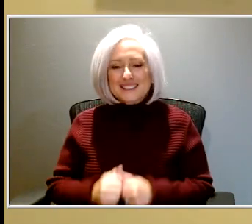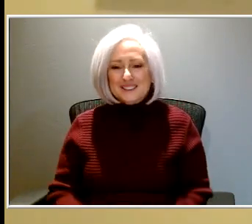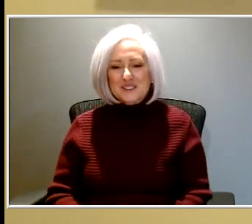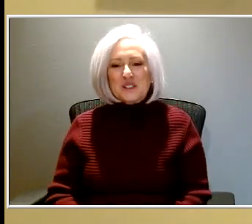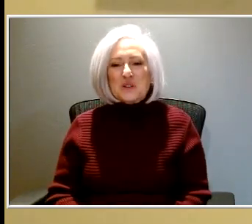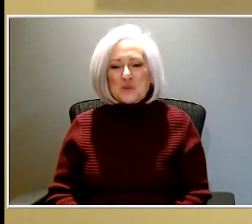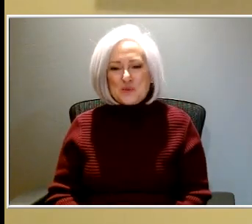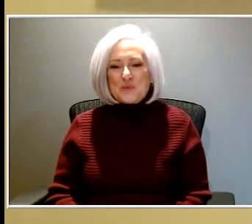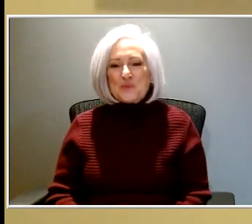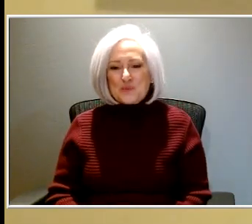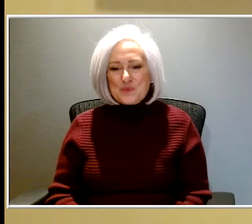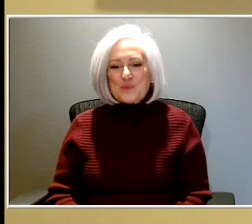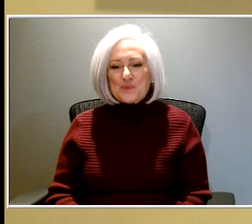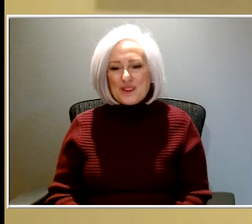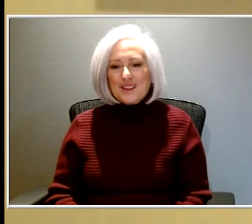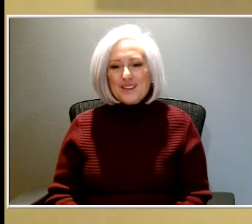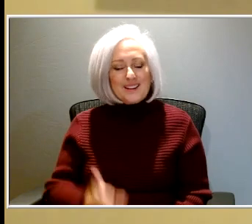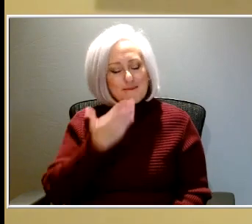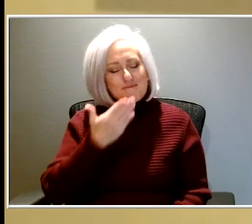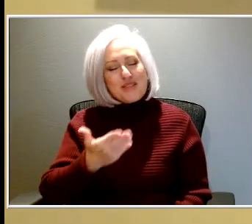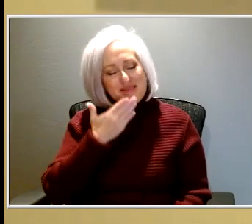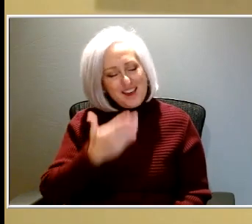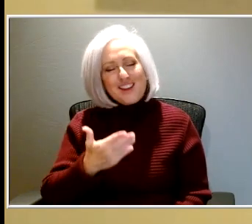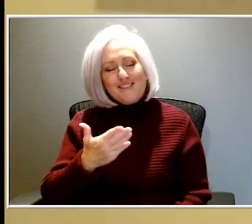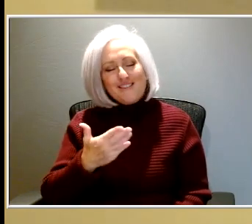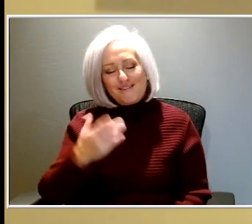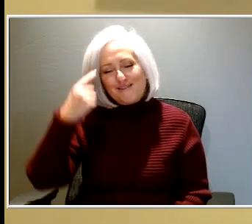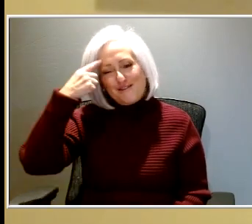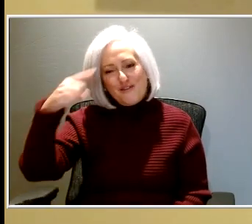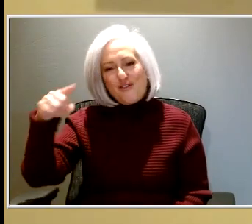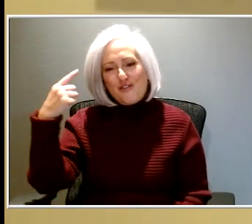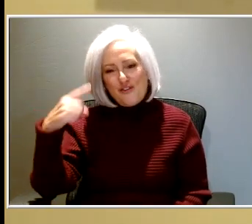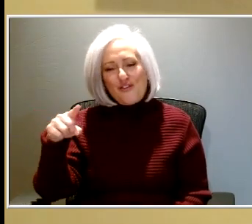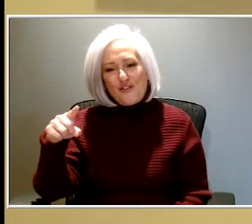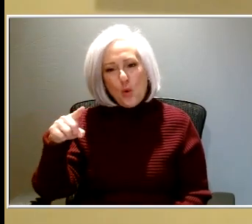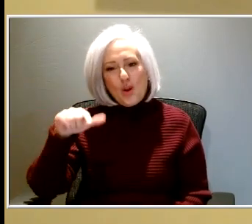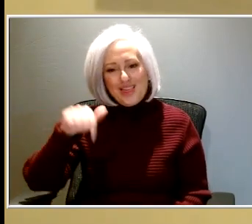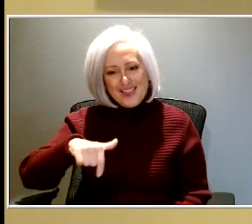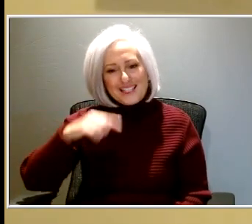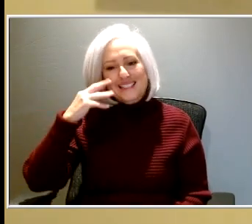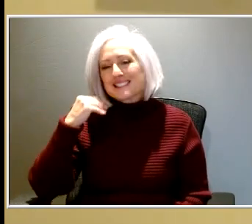I'm thankful for this experience and for my health today.